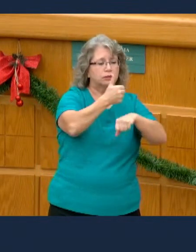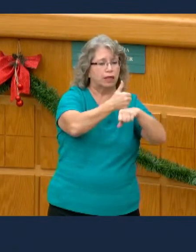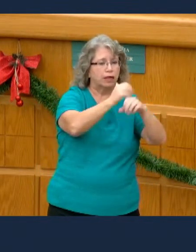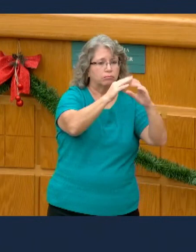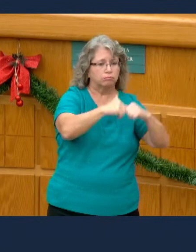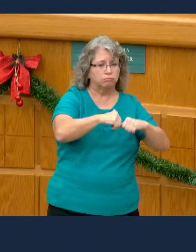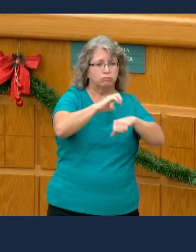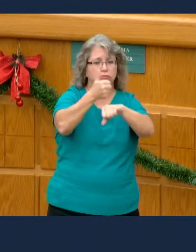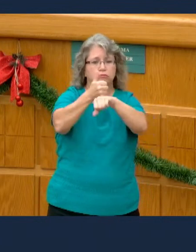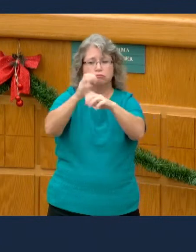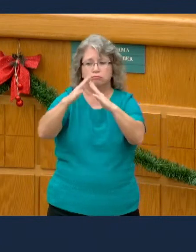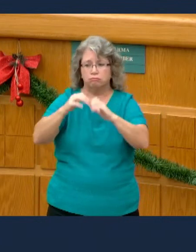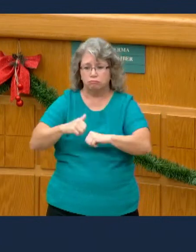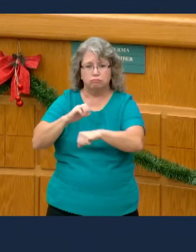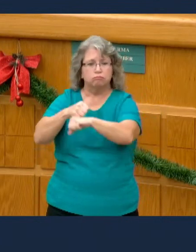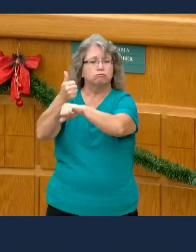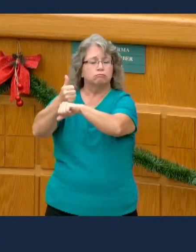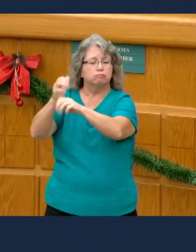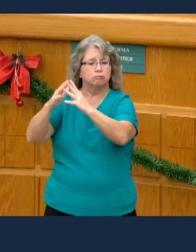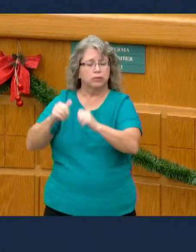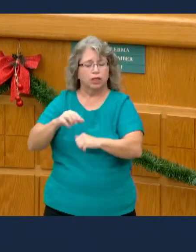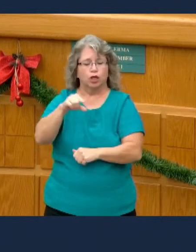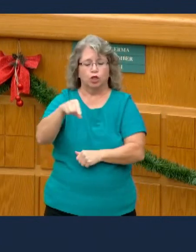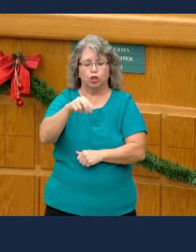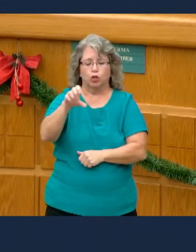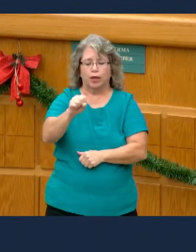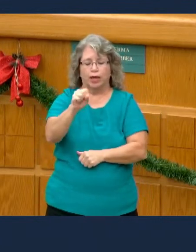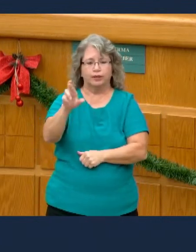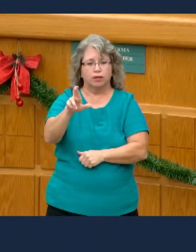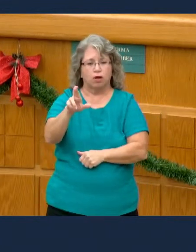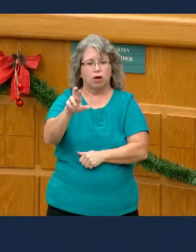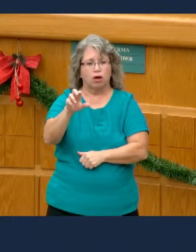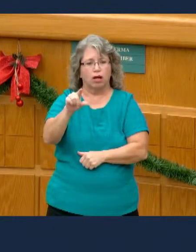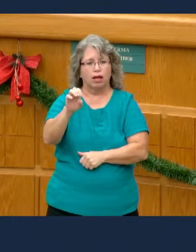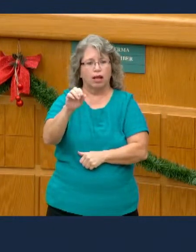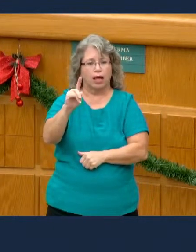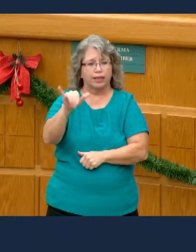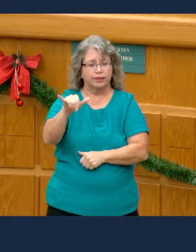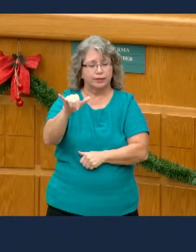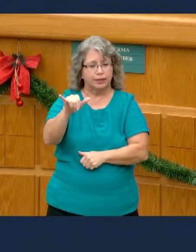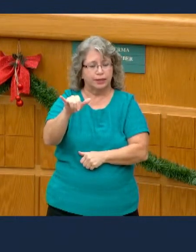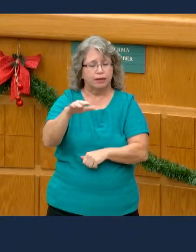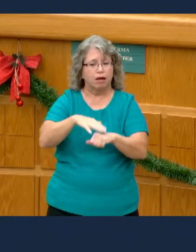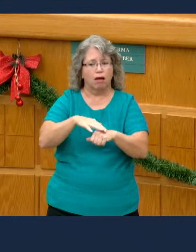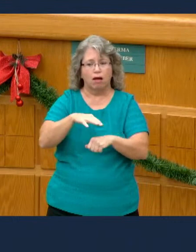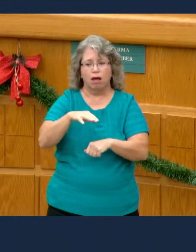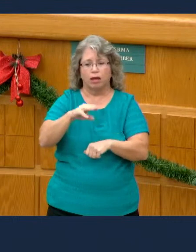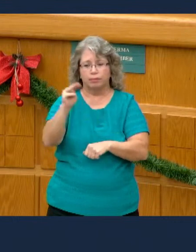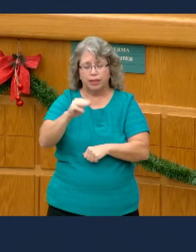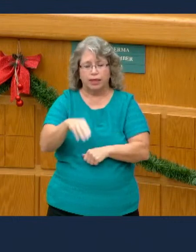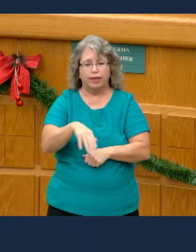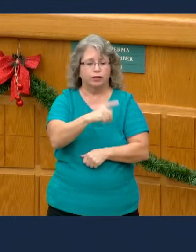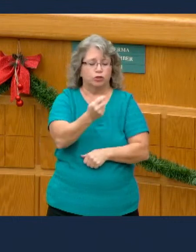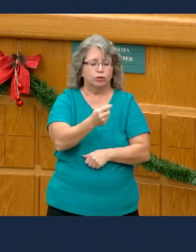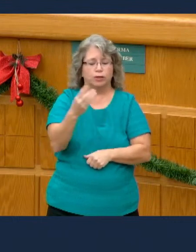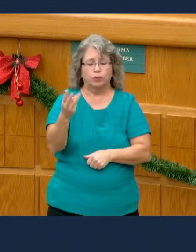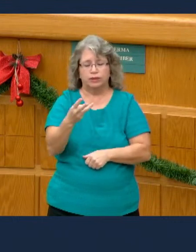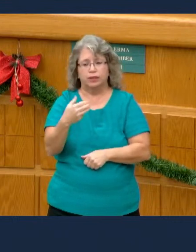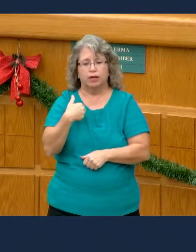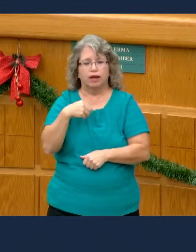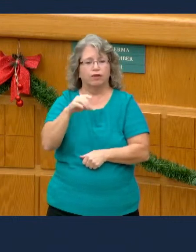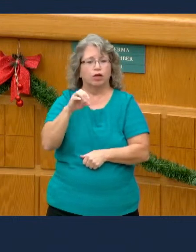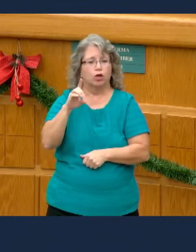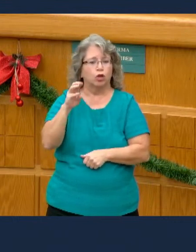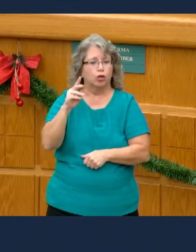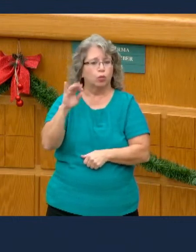QSR Legacy Center, Legacy Event Center is still on board on Mondays. On Tuesdays and Thursdays, we have the Goodwill Clearance Center, the